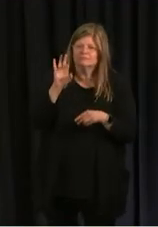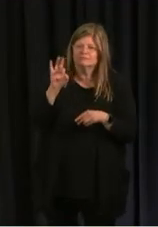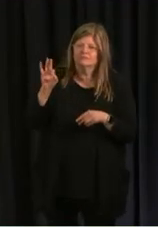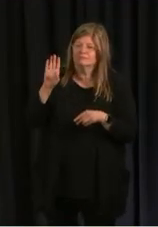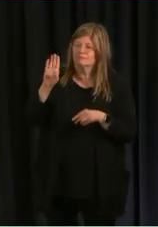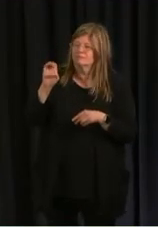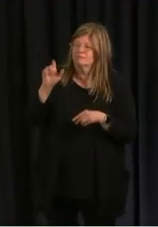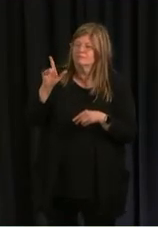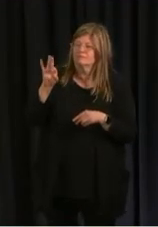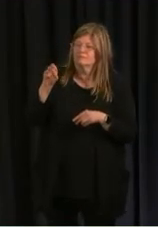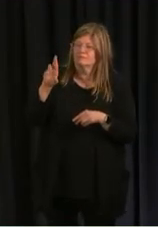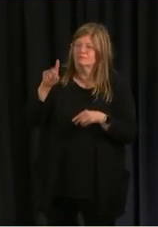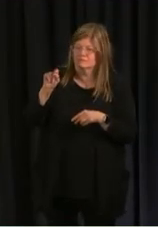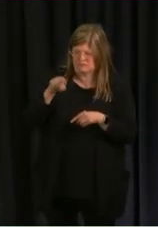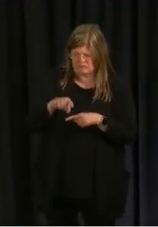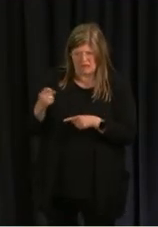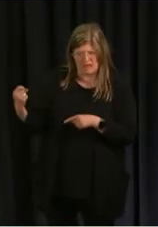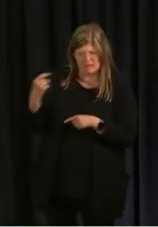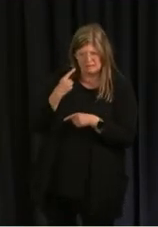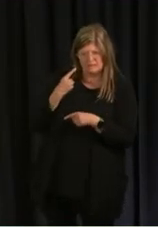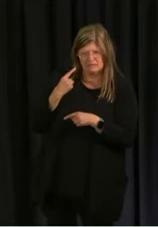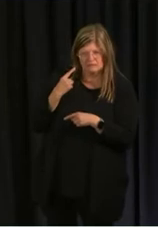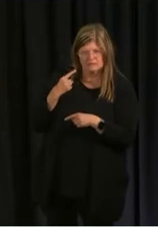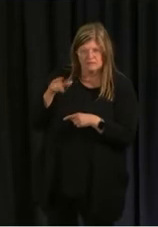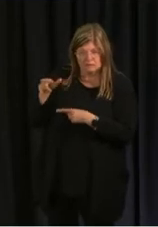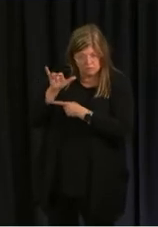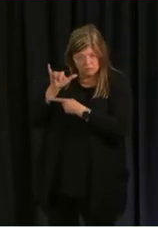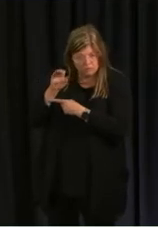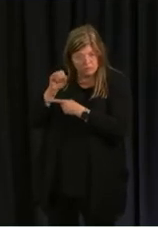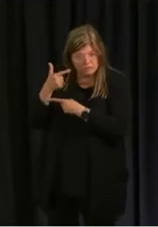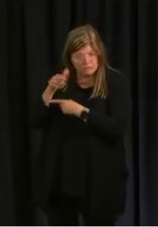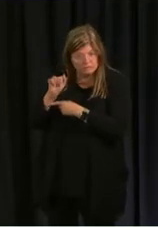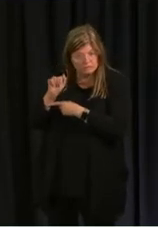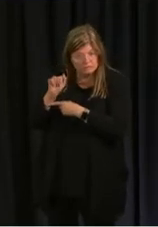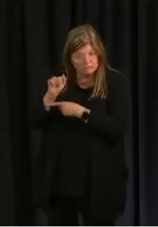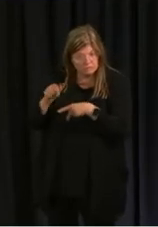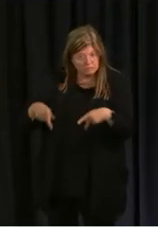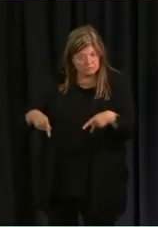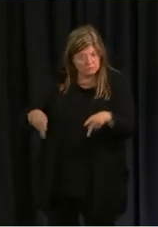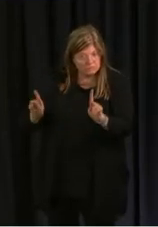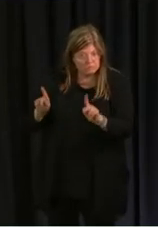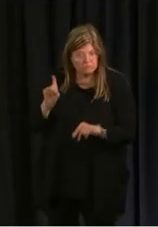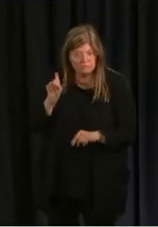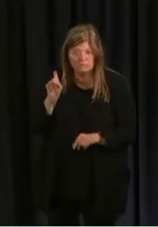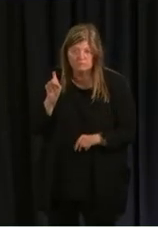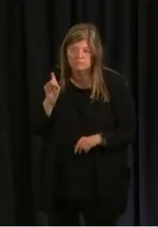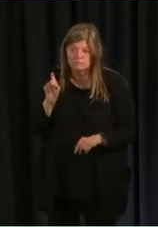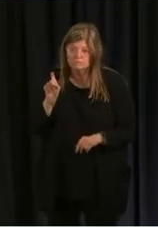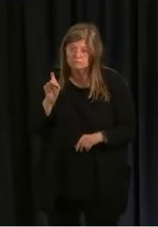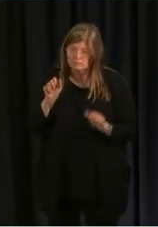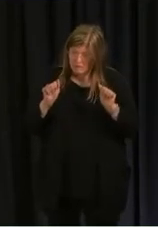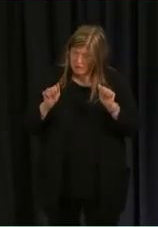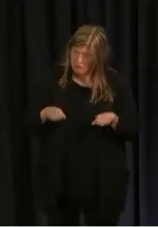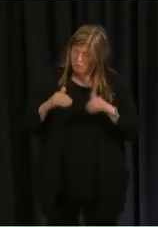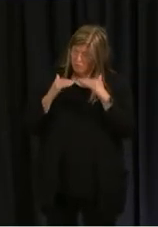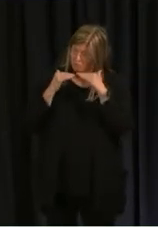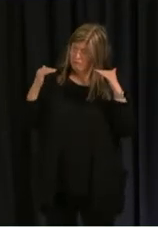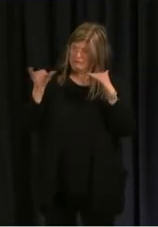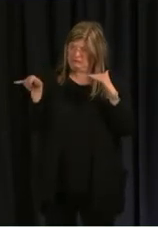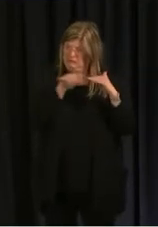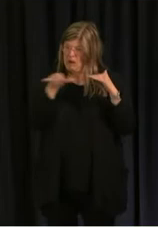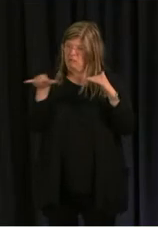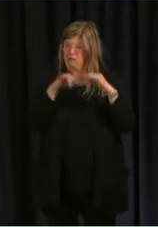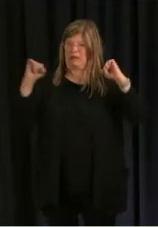open. So again, indoor group fitness can resume for classes of up to